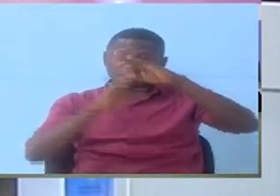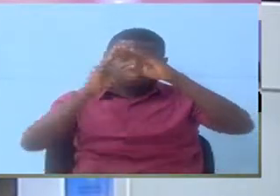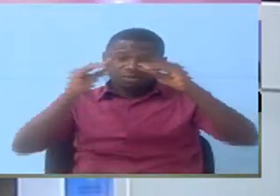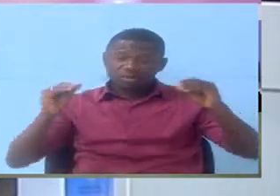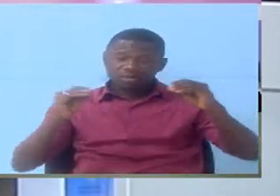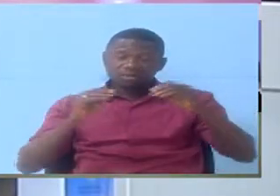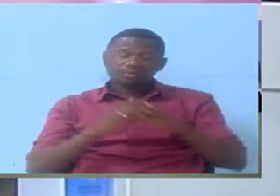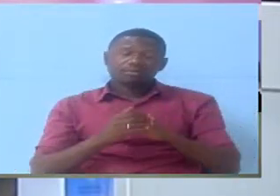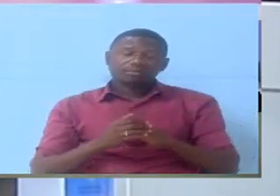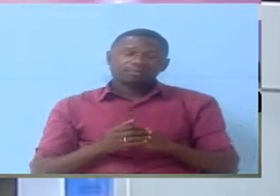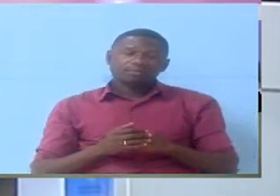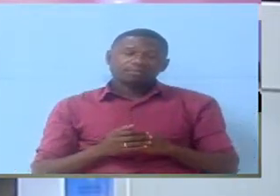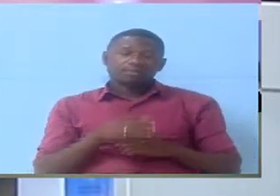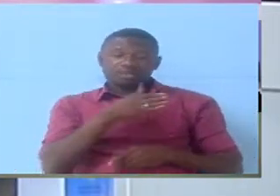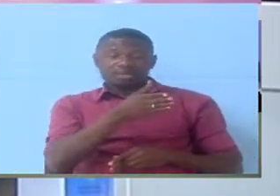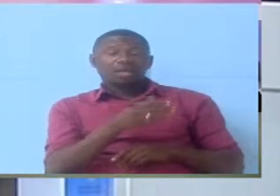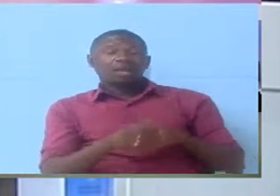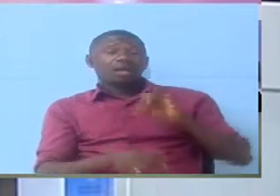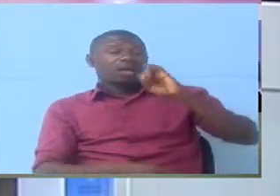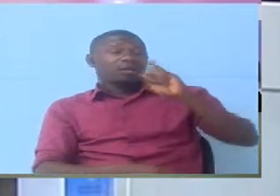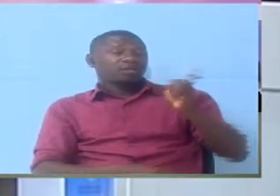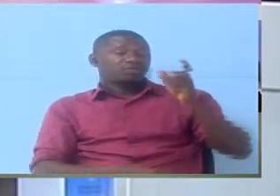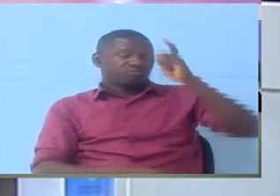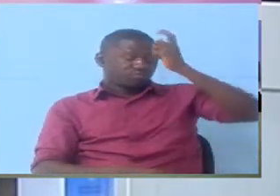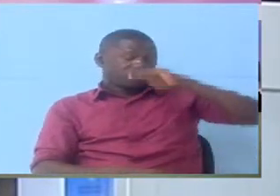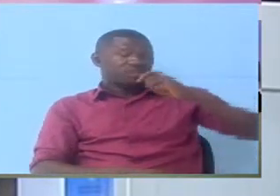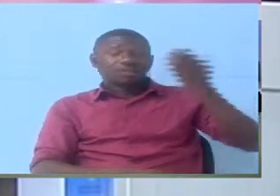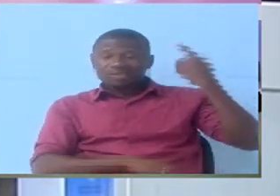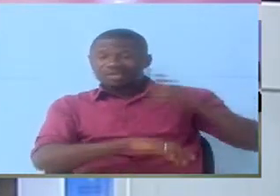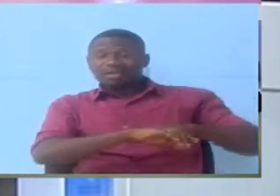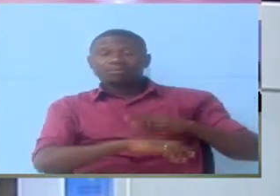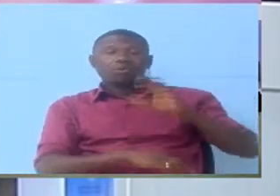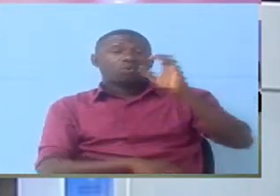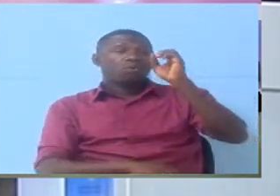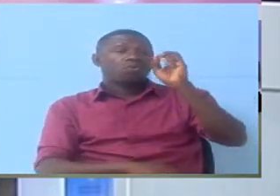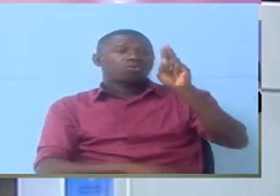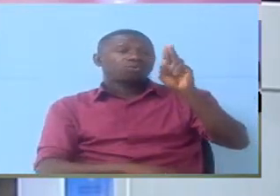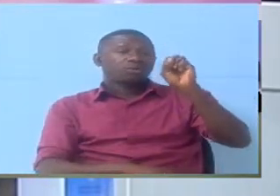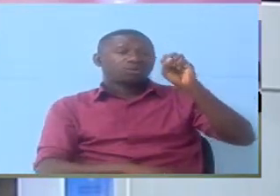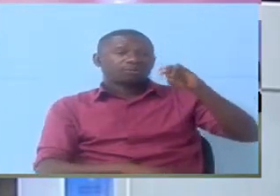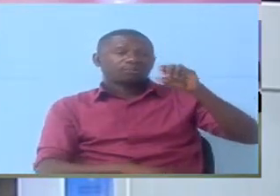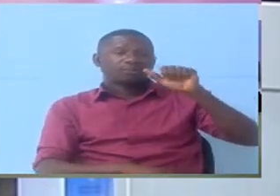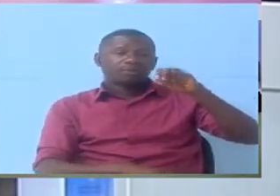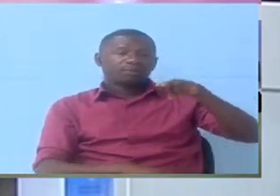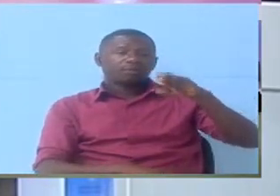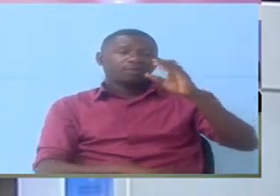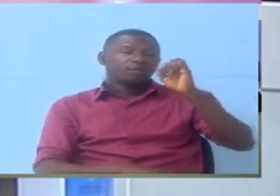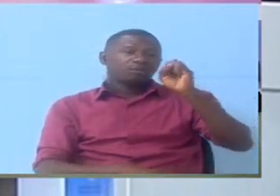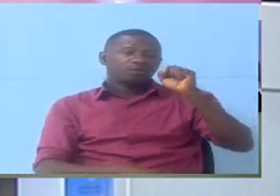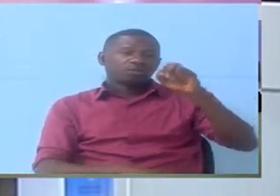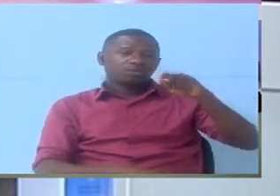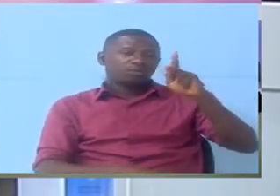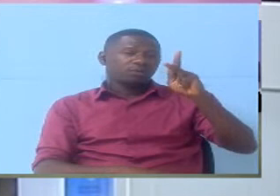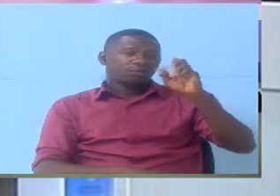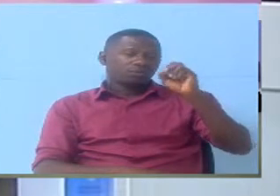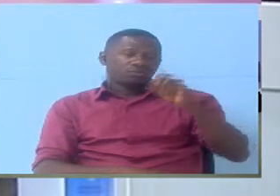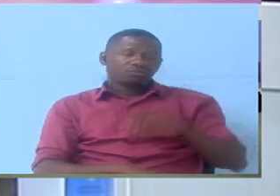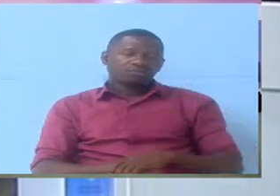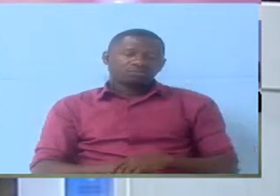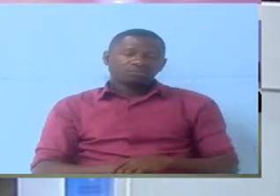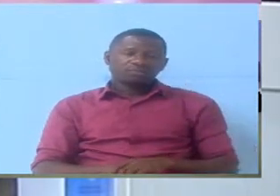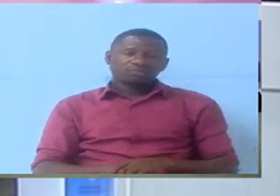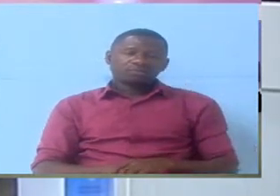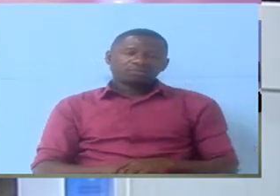So I was reluctant. Munka manken fangola dianyakuti. Because I never saw Usman Sonko